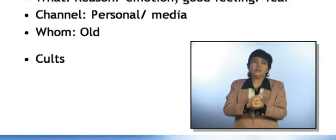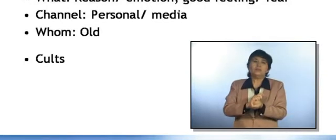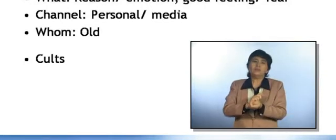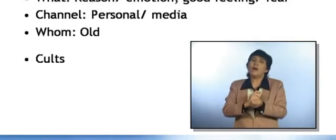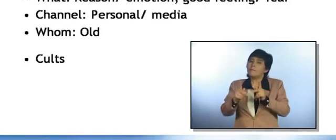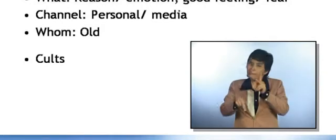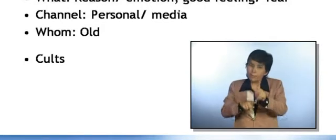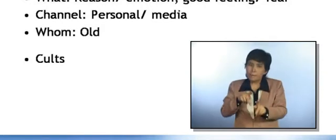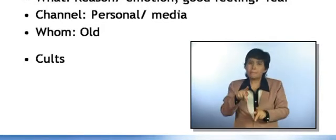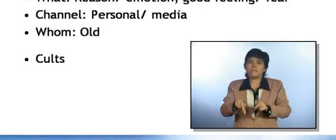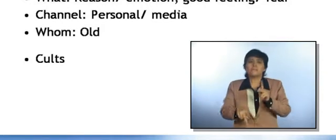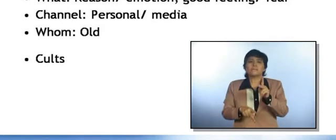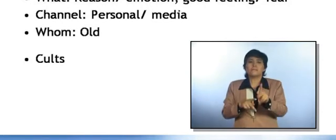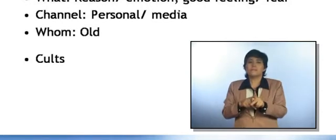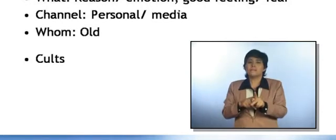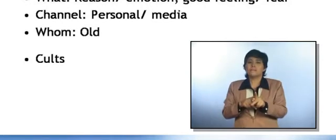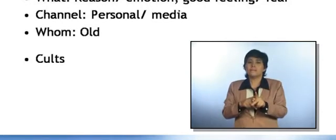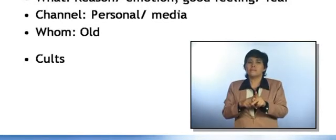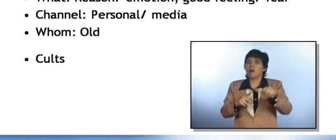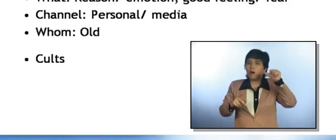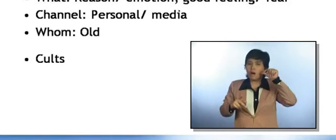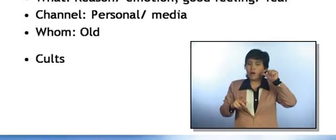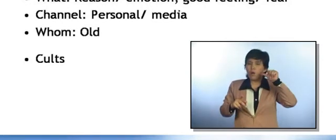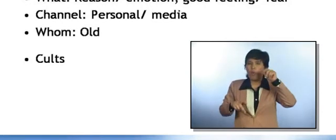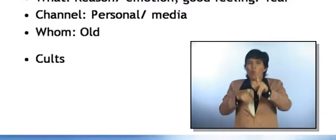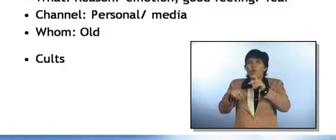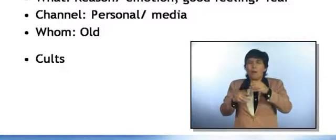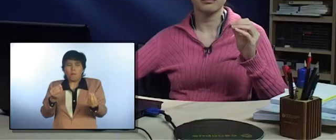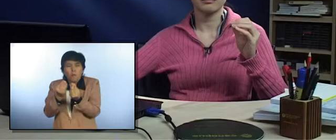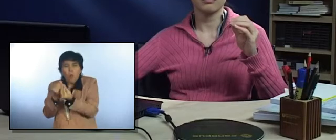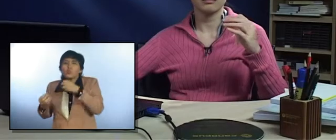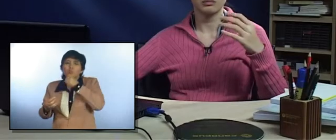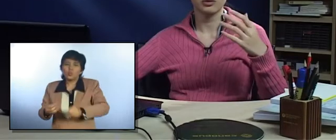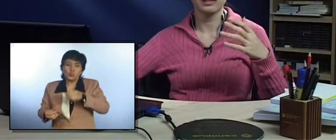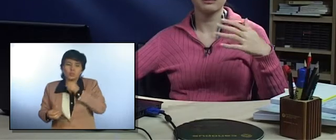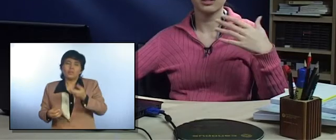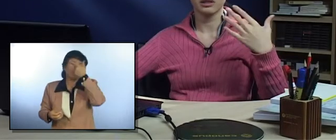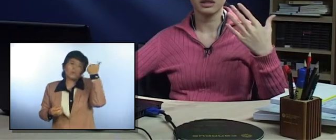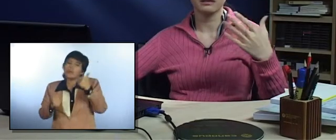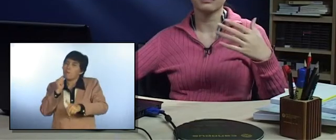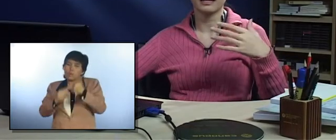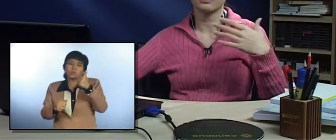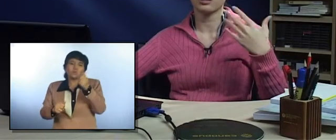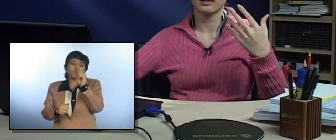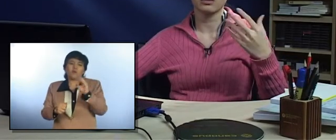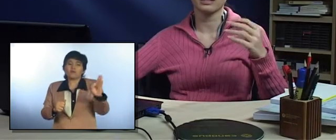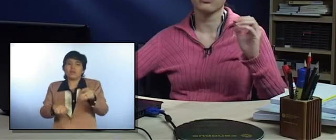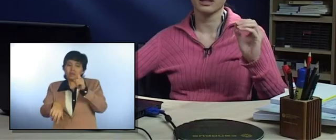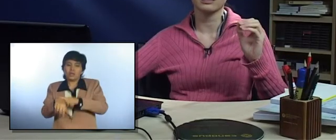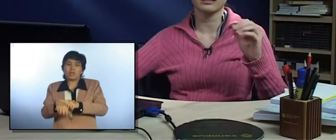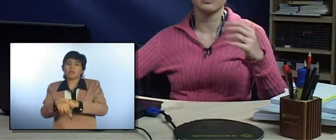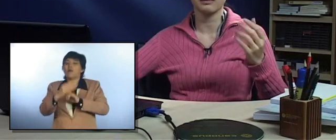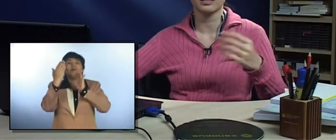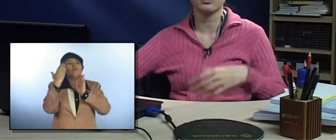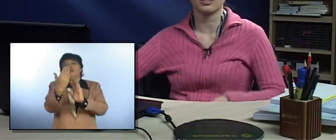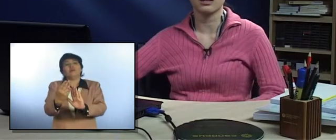people of elder people because most of the time, their attitude has already